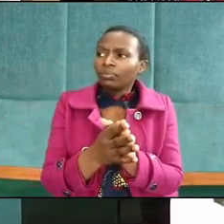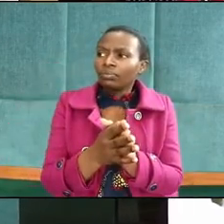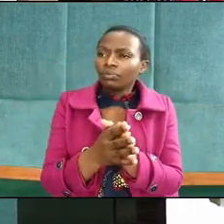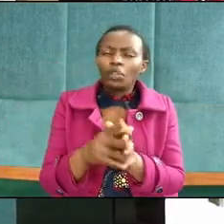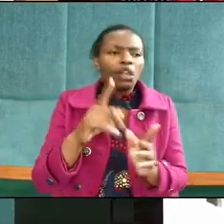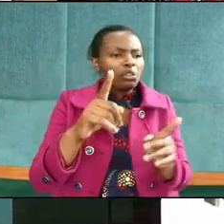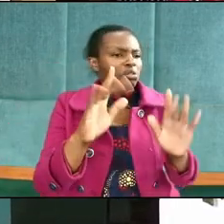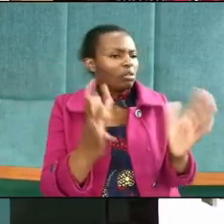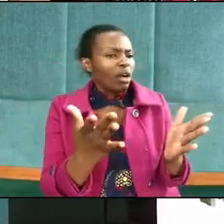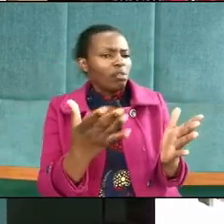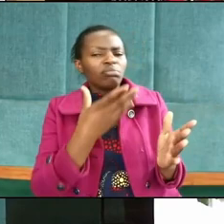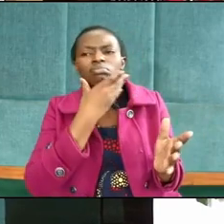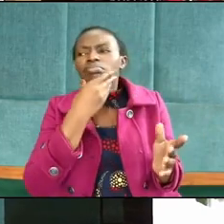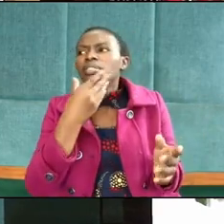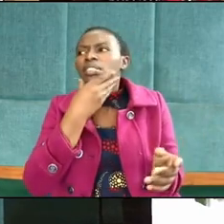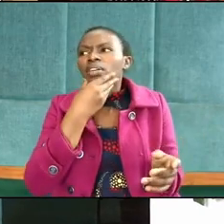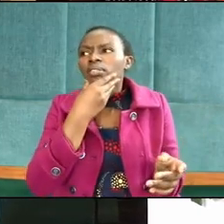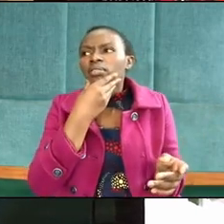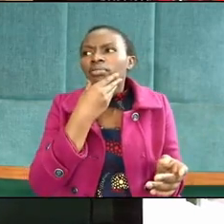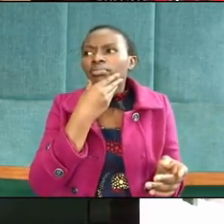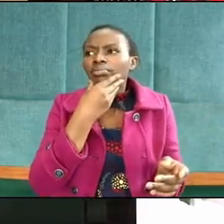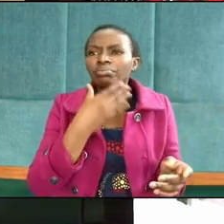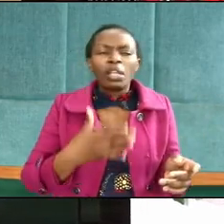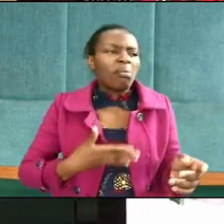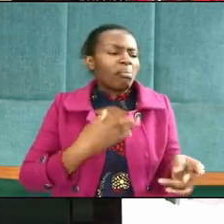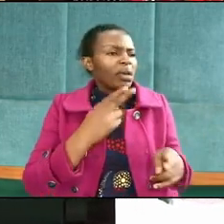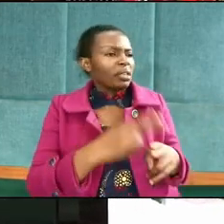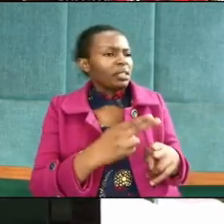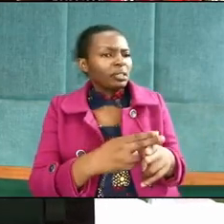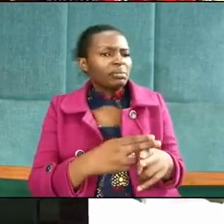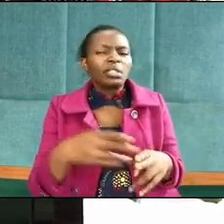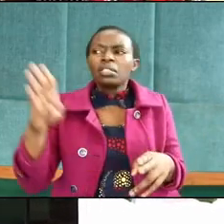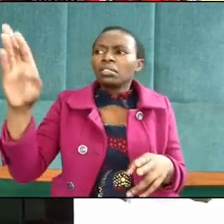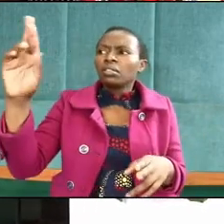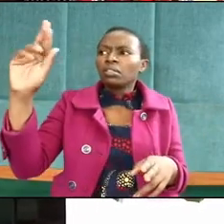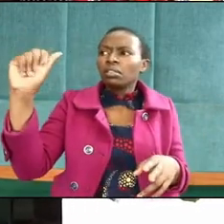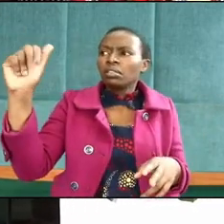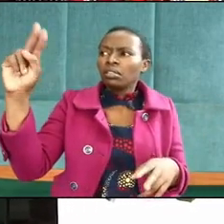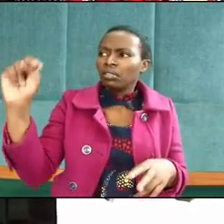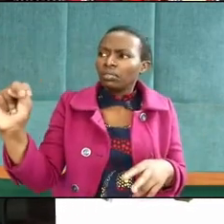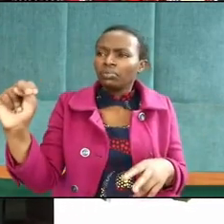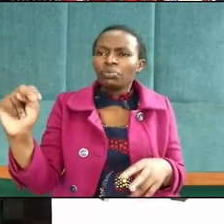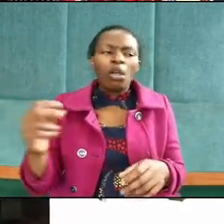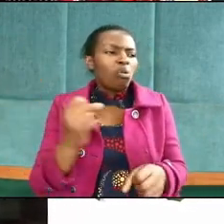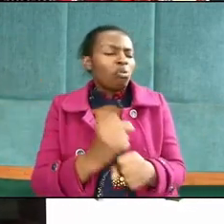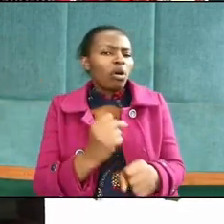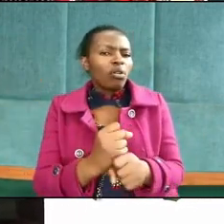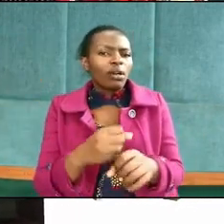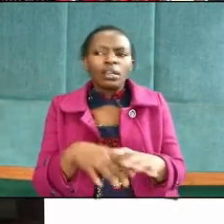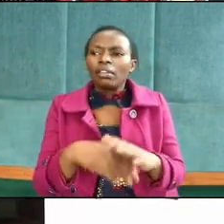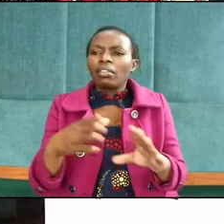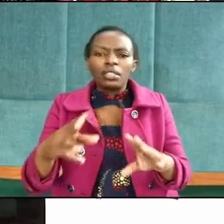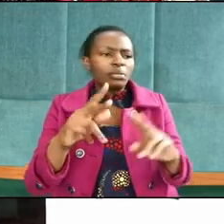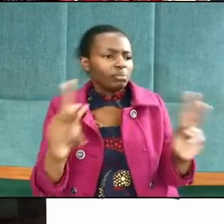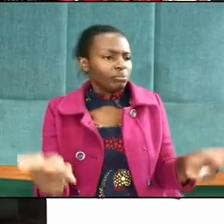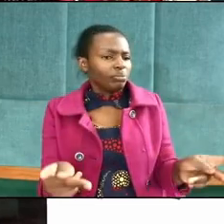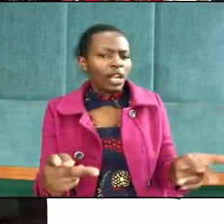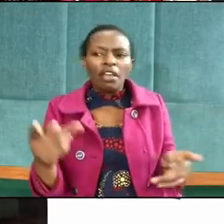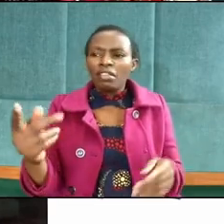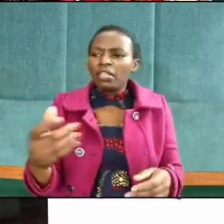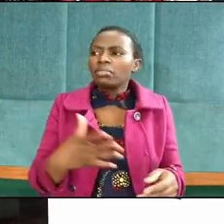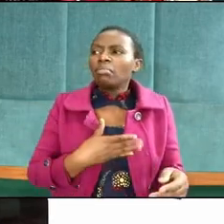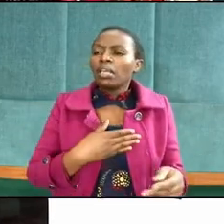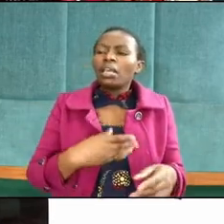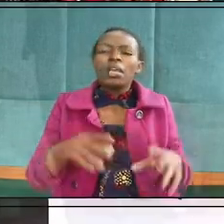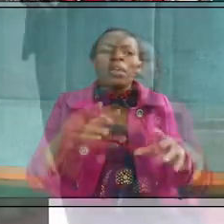how are you, sir? My name is Brian, and I work for that business, and this is my business card, and this